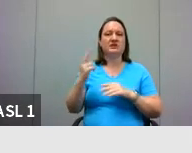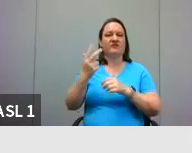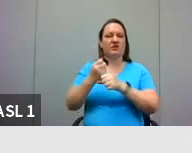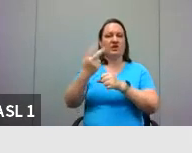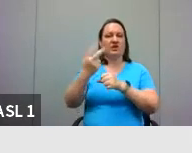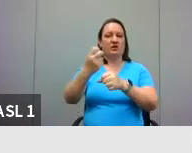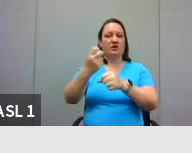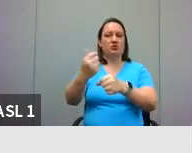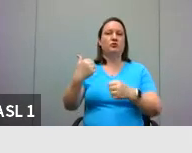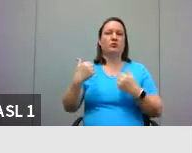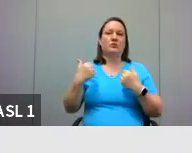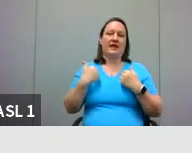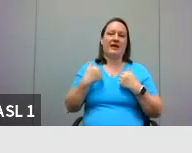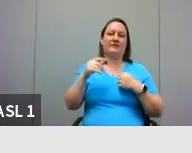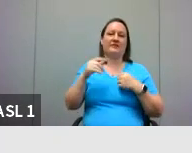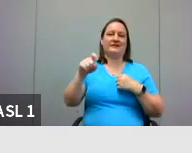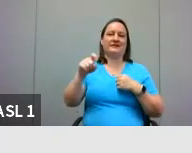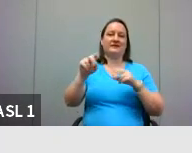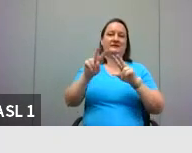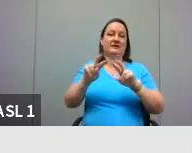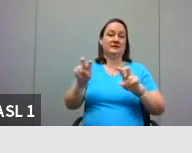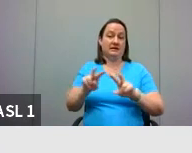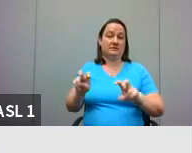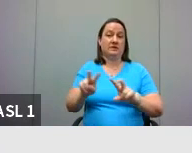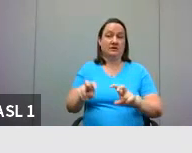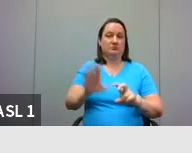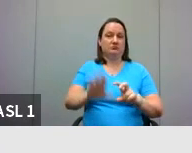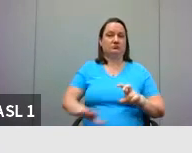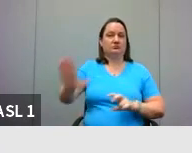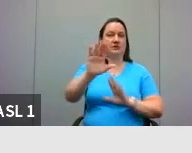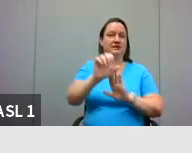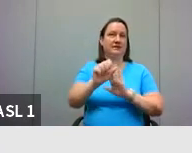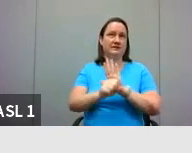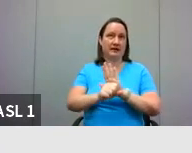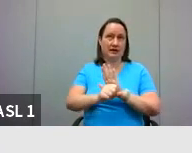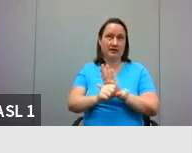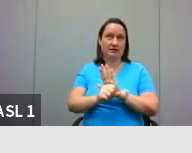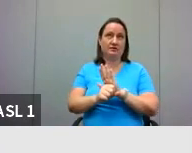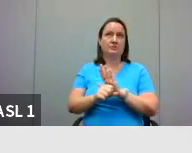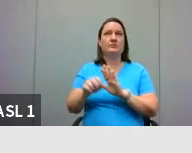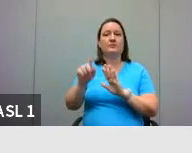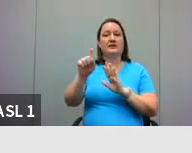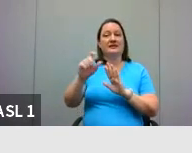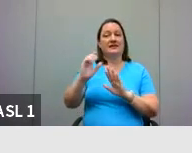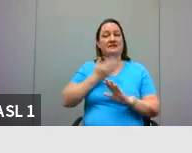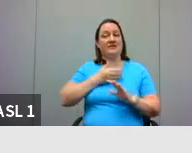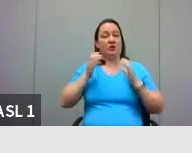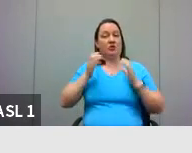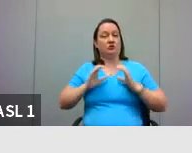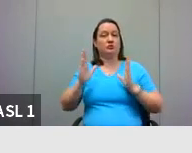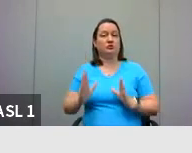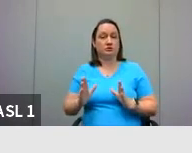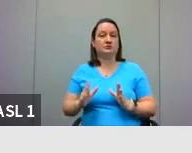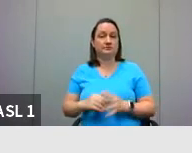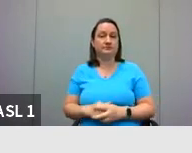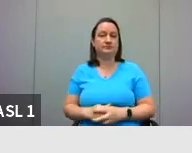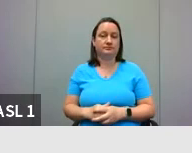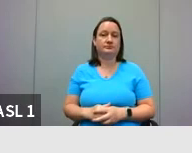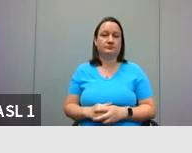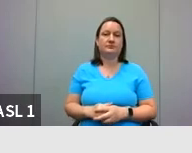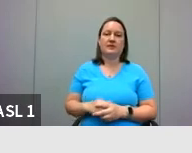a triennial needs assessment, statewide needs assessment about the needs of our consumers. And